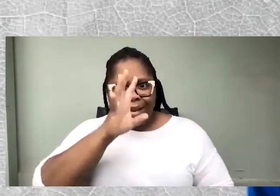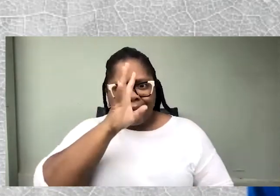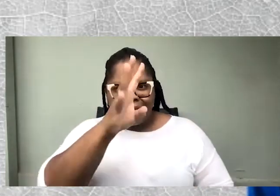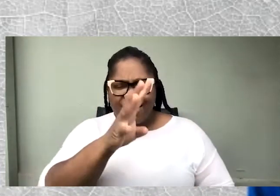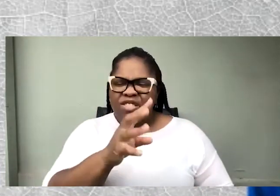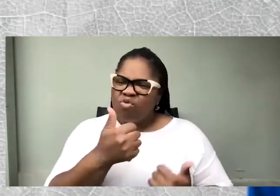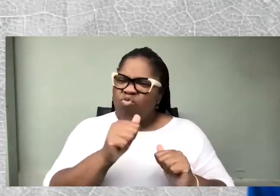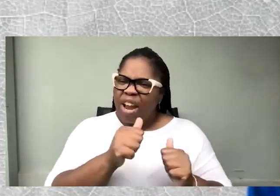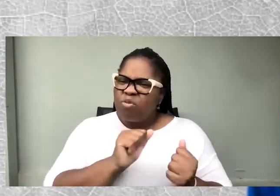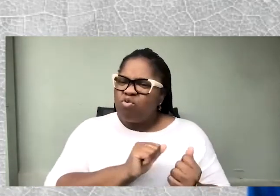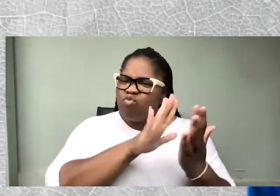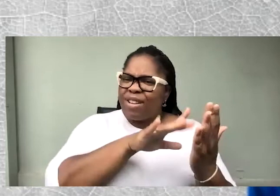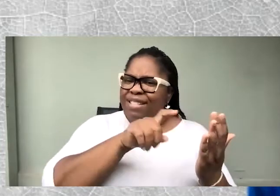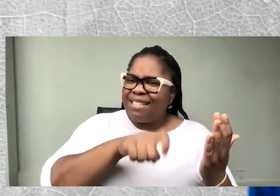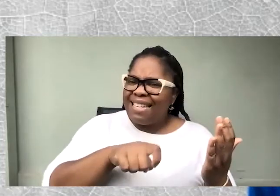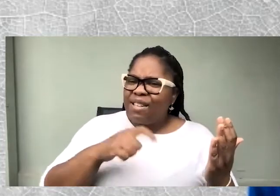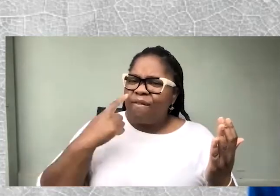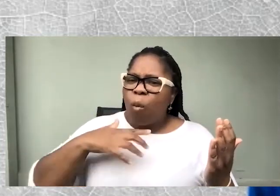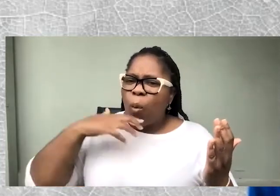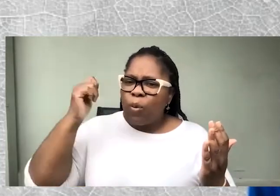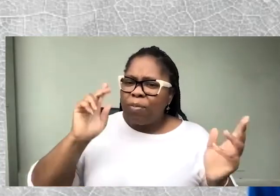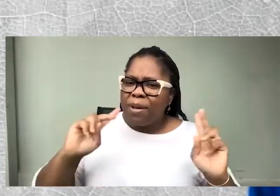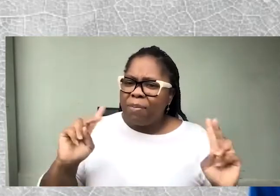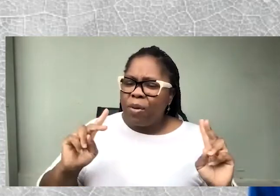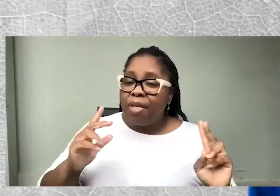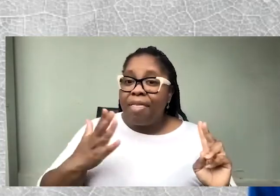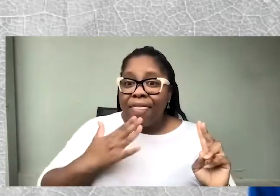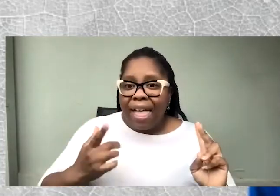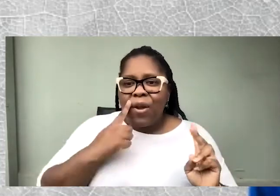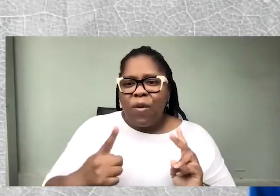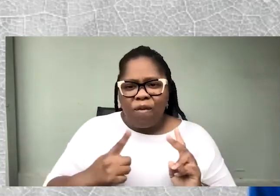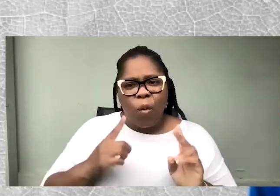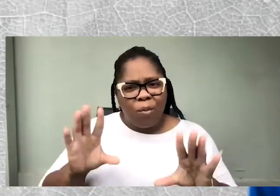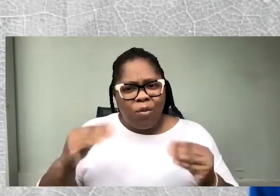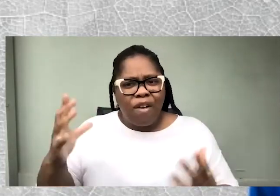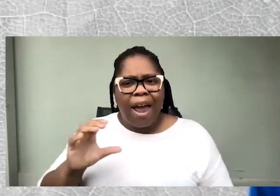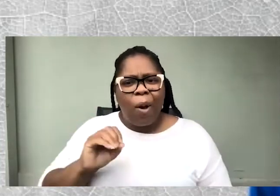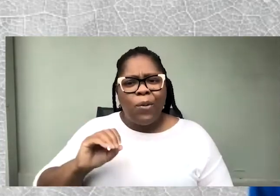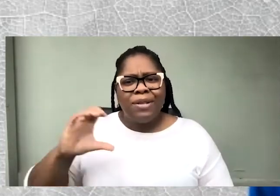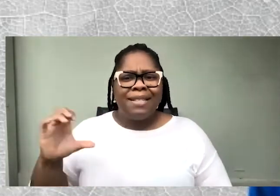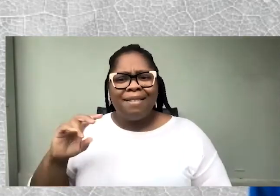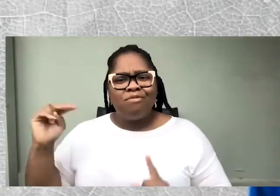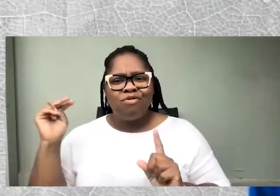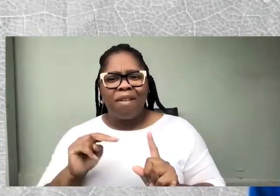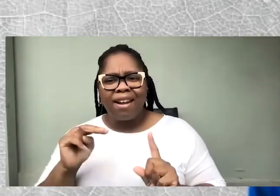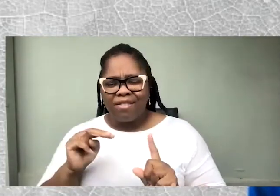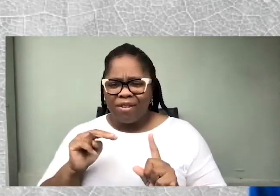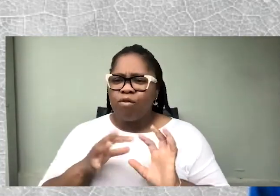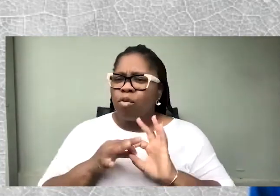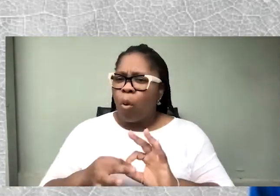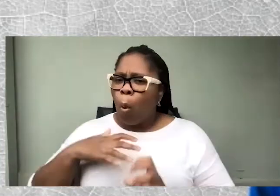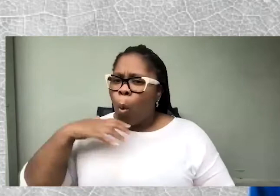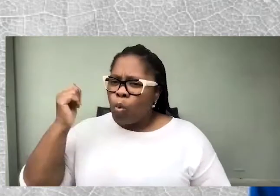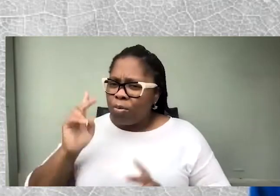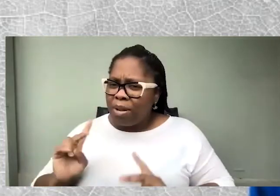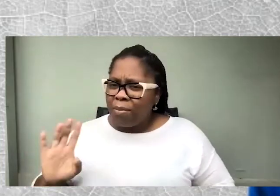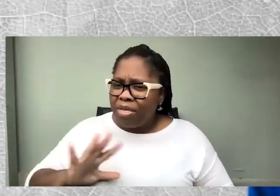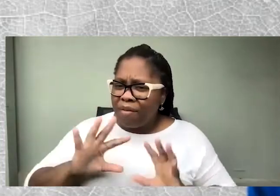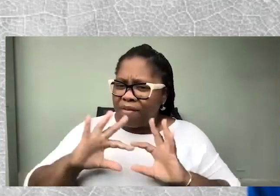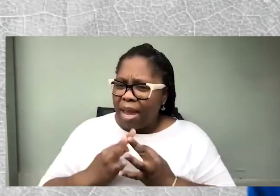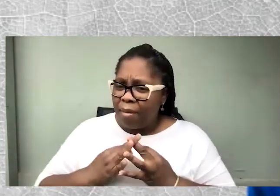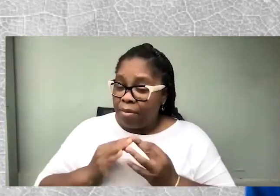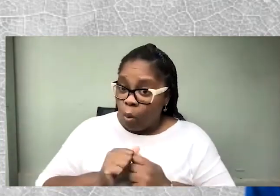Thank you for providing the Orange County perspective about the needs of older adults and their families. With your support,